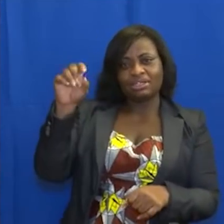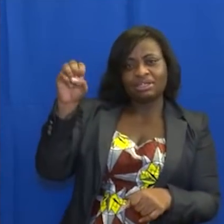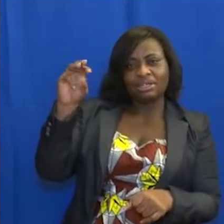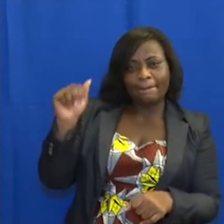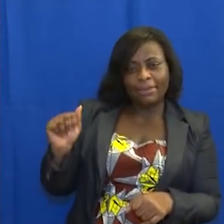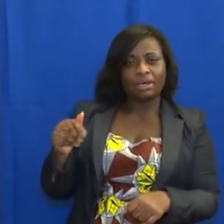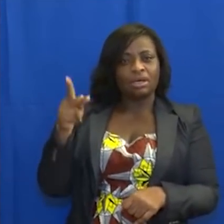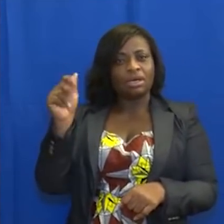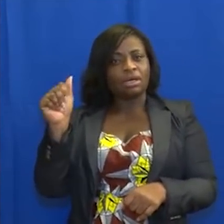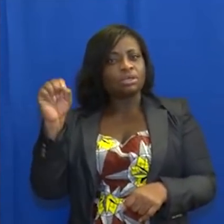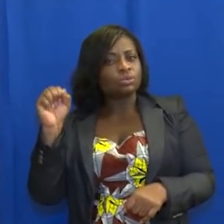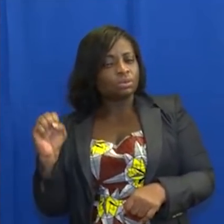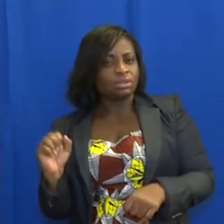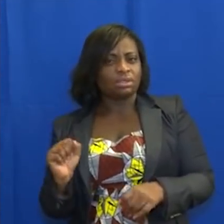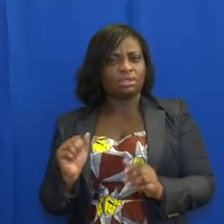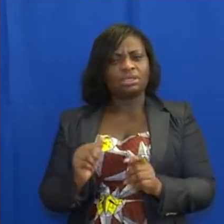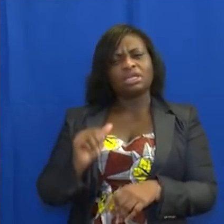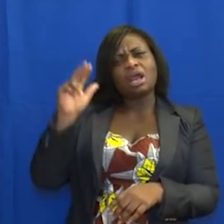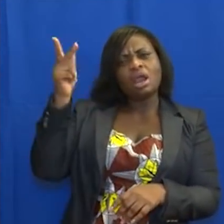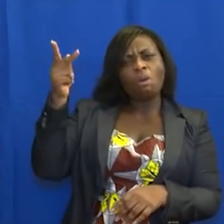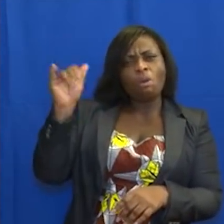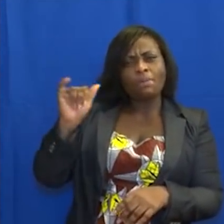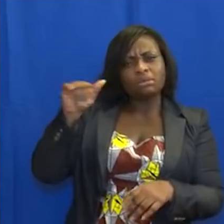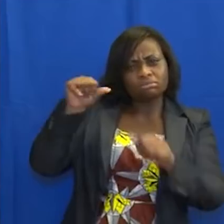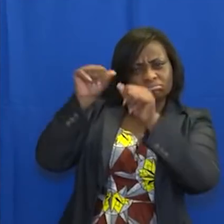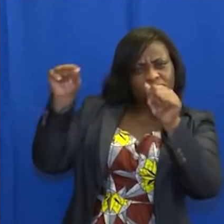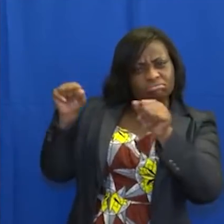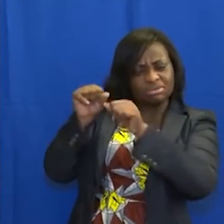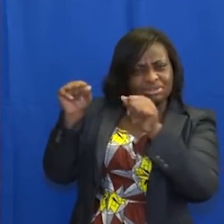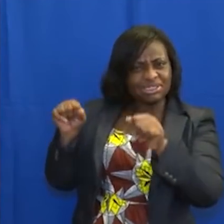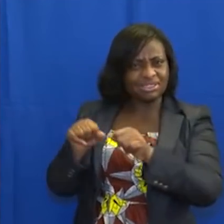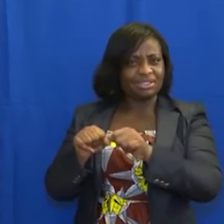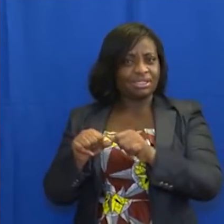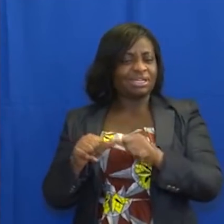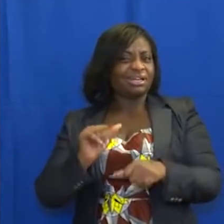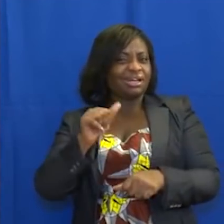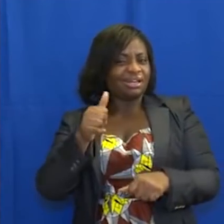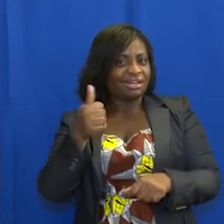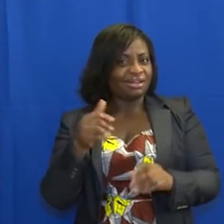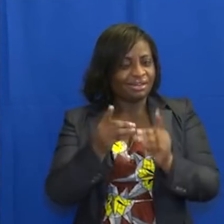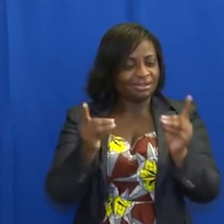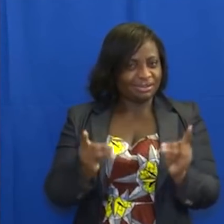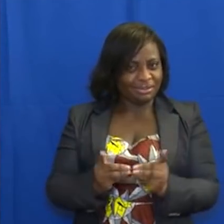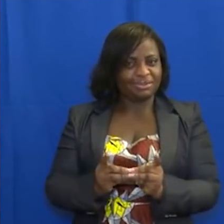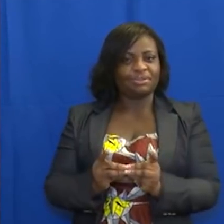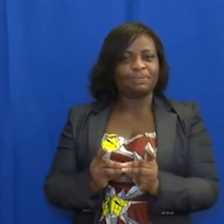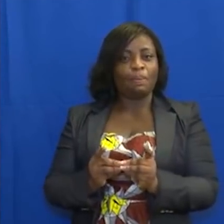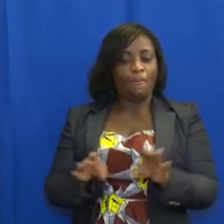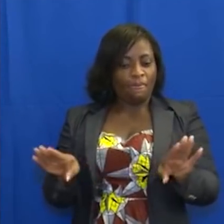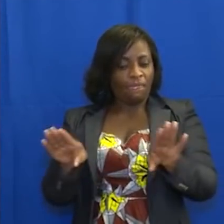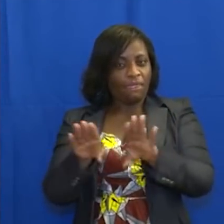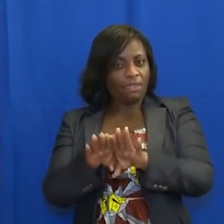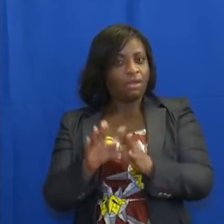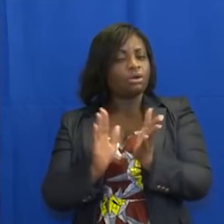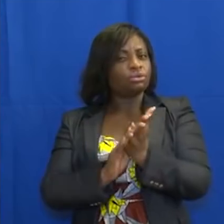Tema, Kaswa, and the Greater Kumasi Metropolitan Area and contiguous districts, the